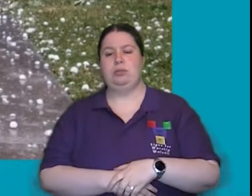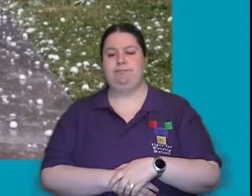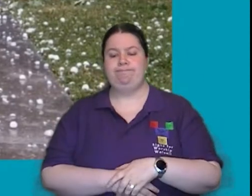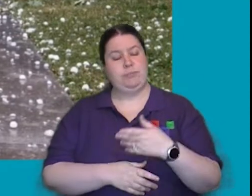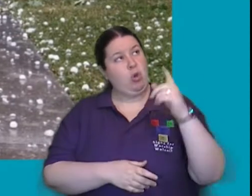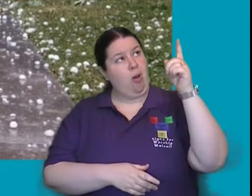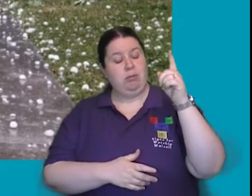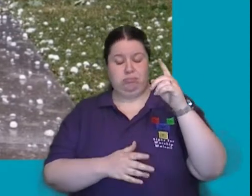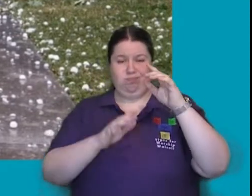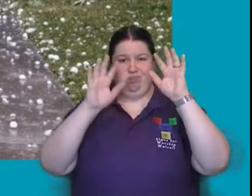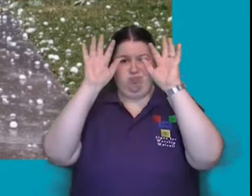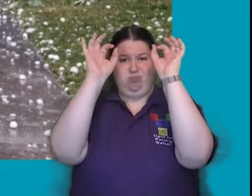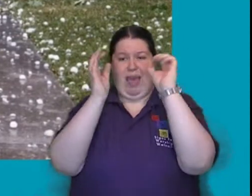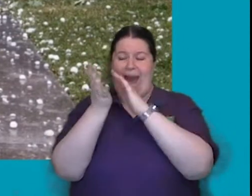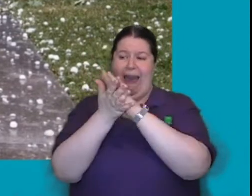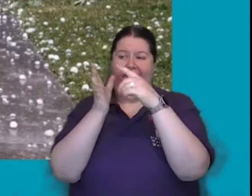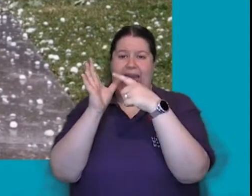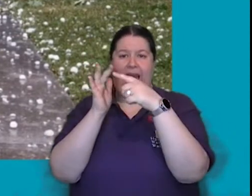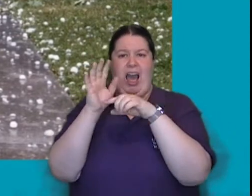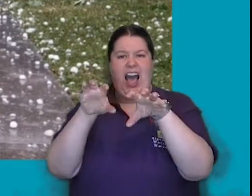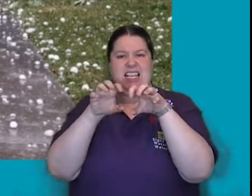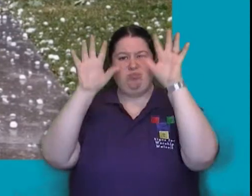a hailstorm to Egypt.